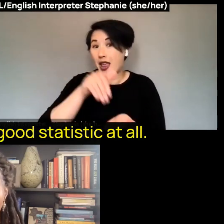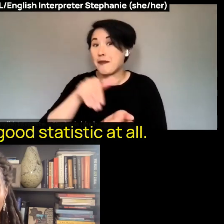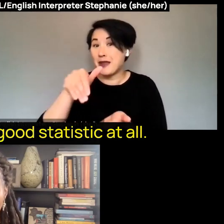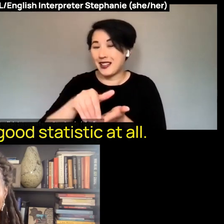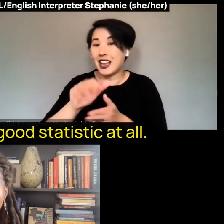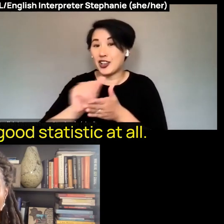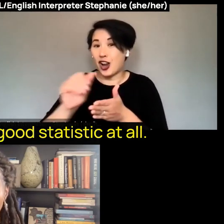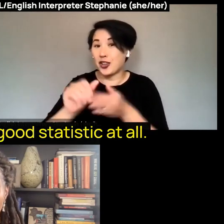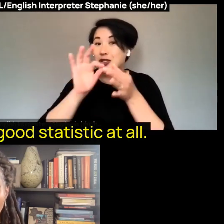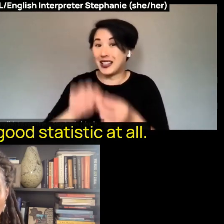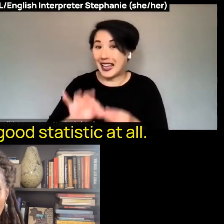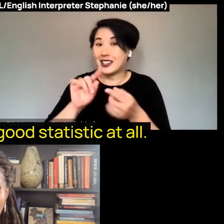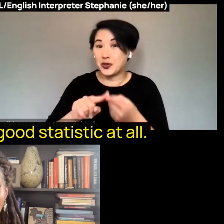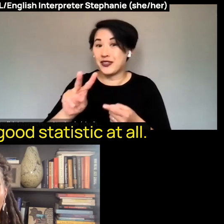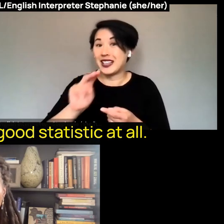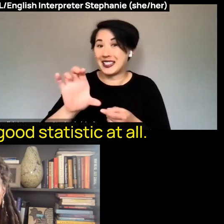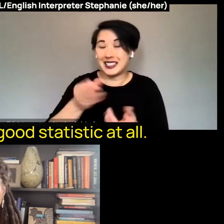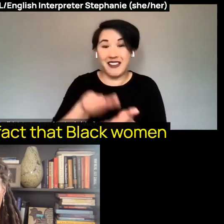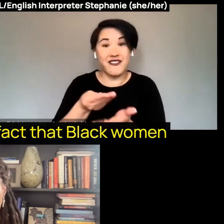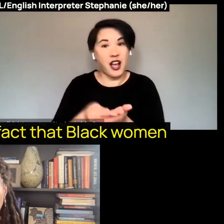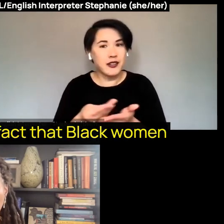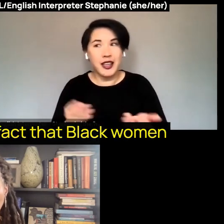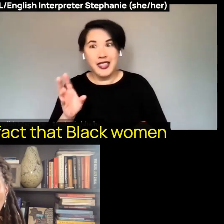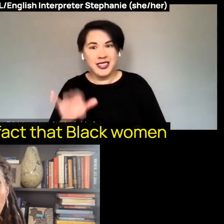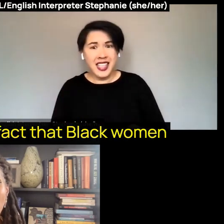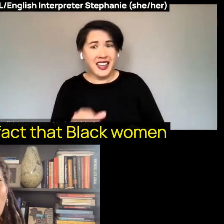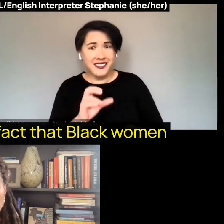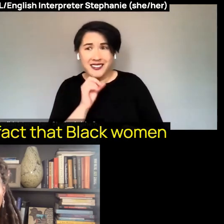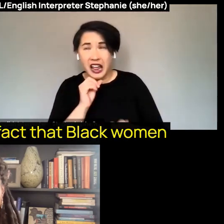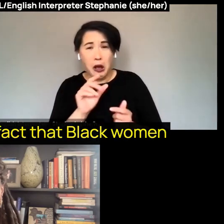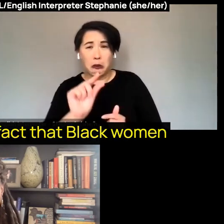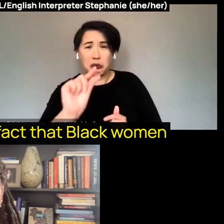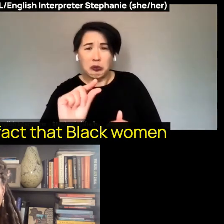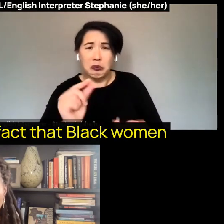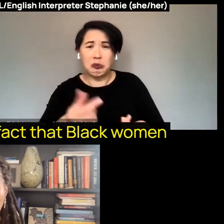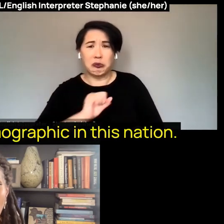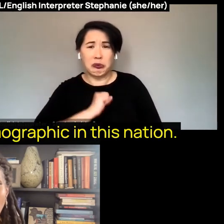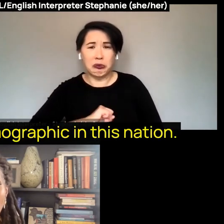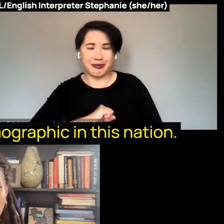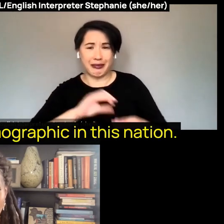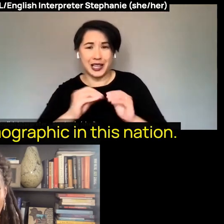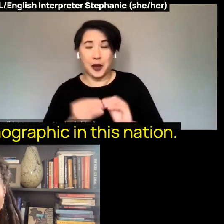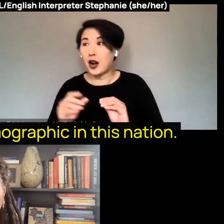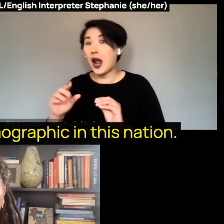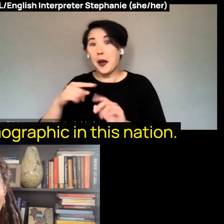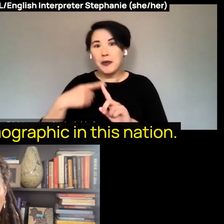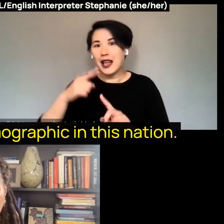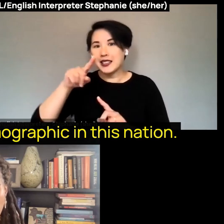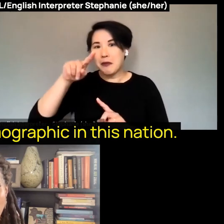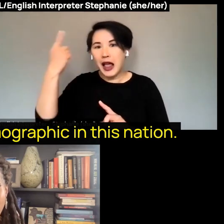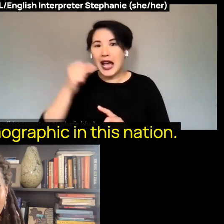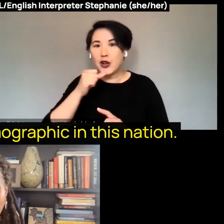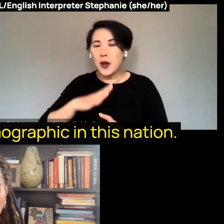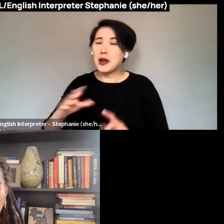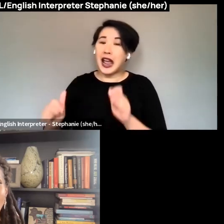not, you know, a good statistic at all. And when you look at the fact that Black women are the most educated demographic in